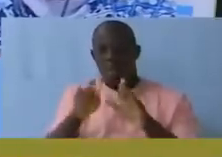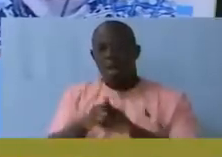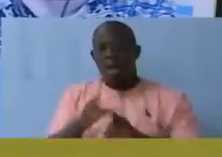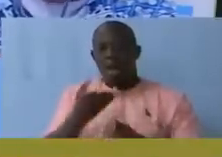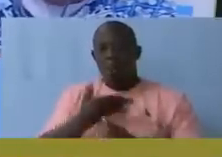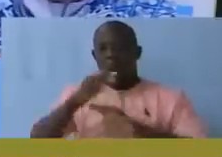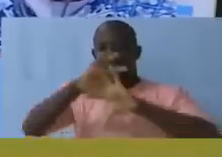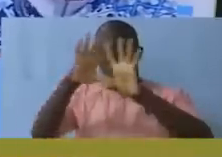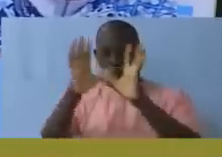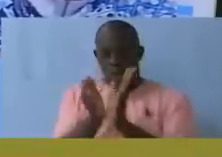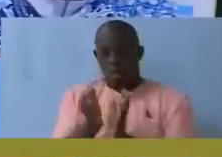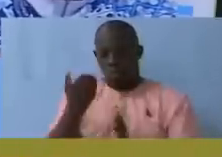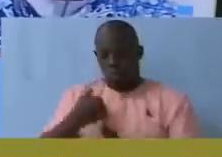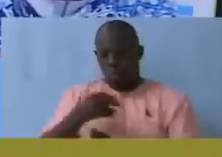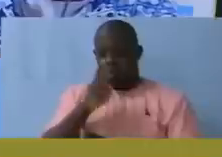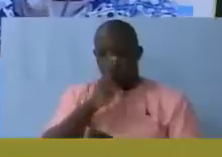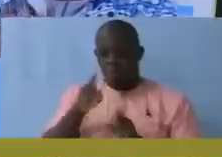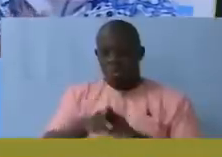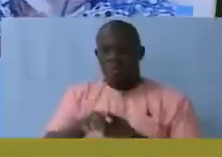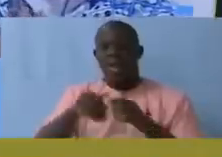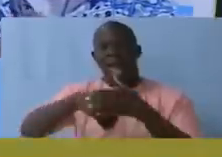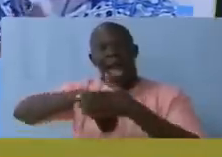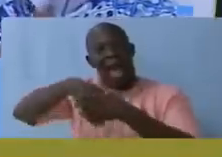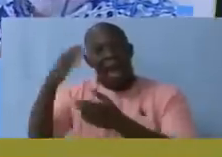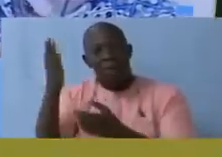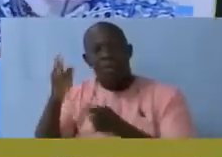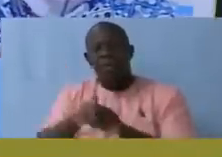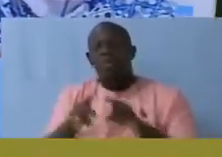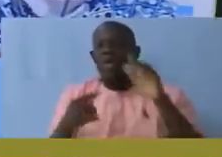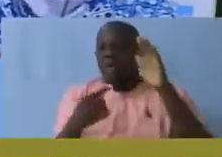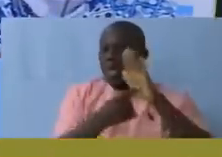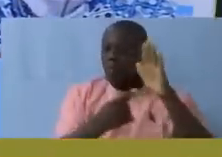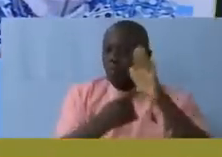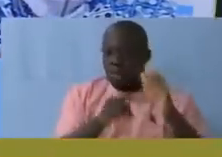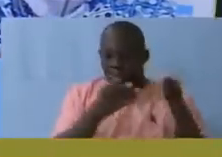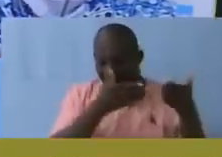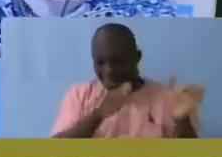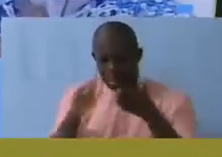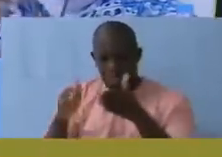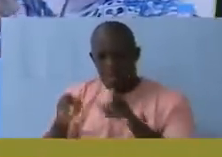go outside the value systems of their profession?